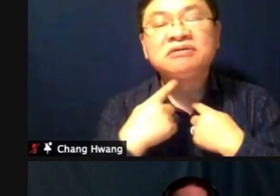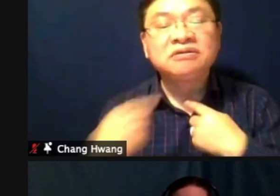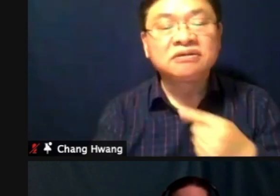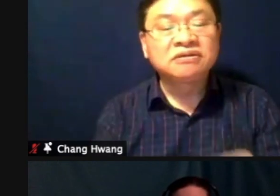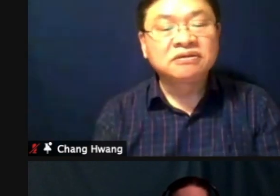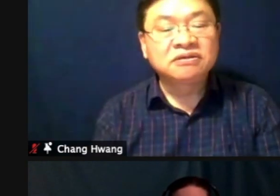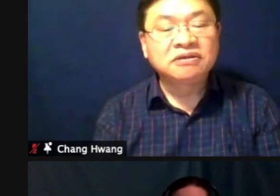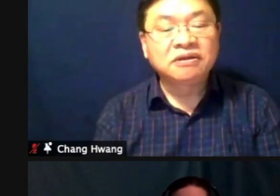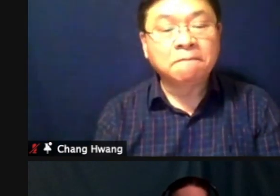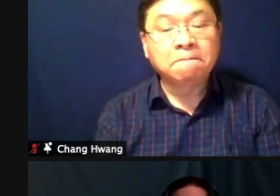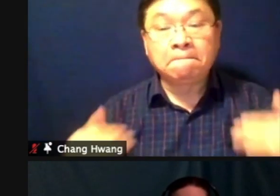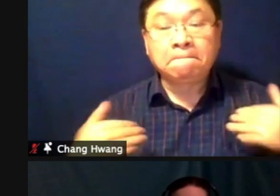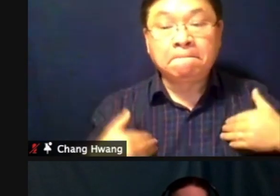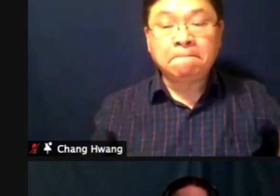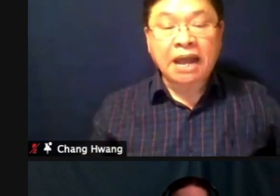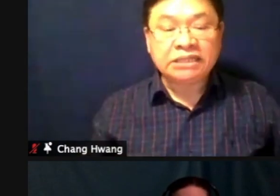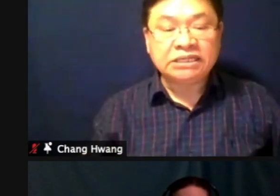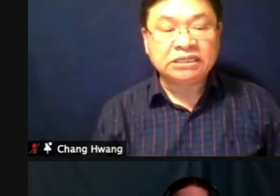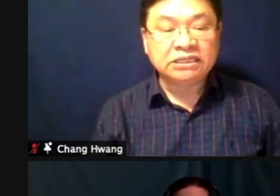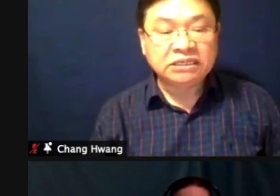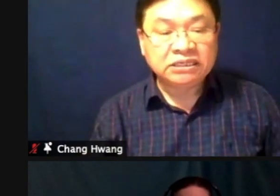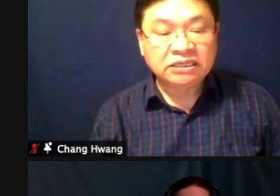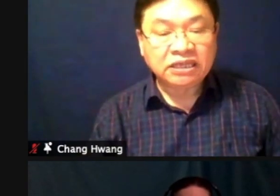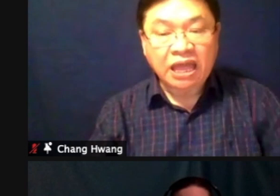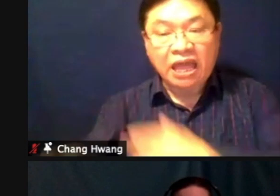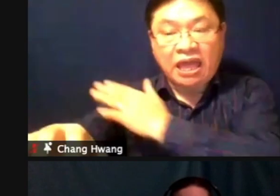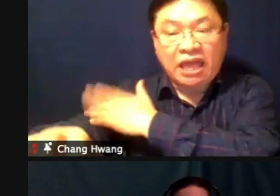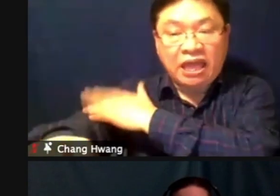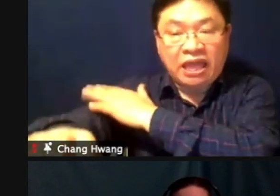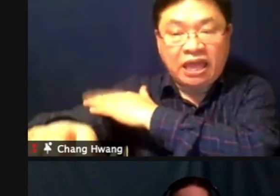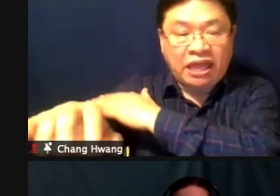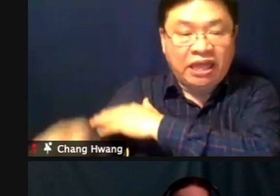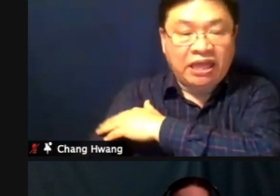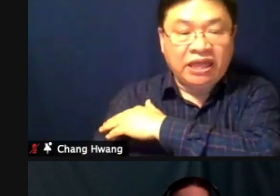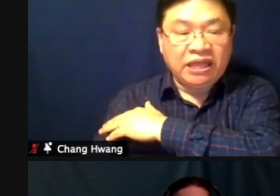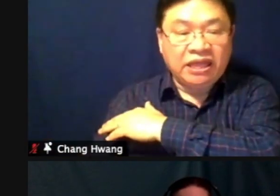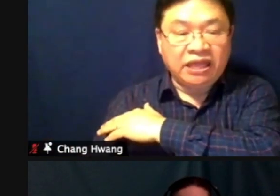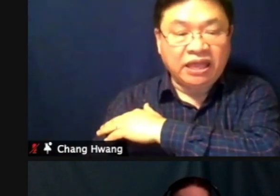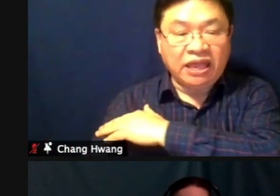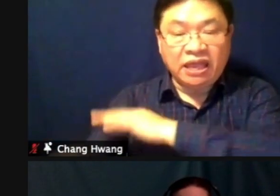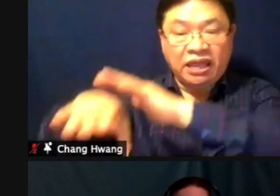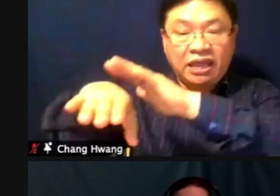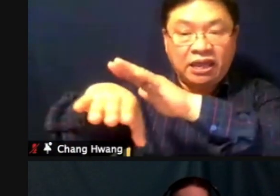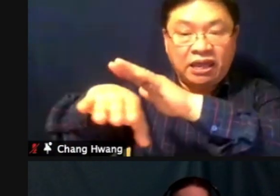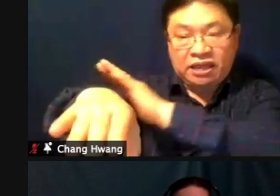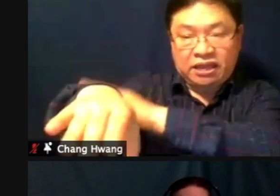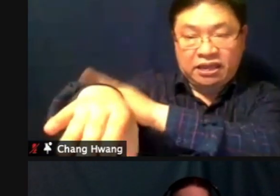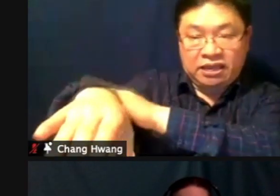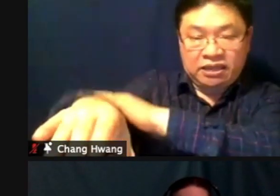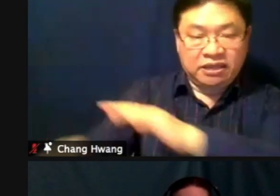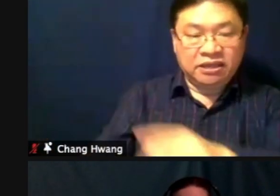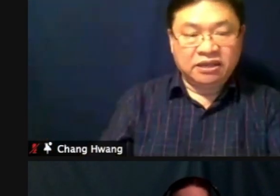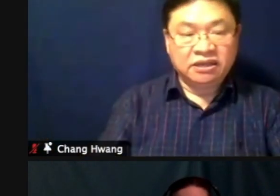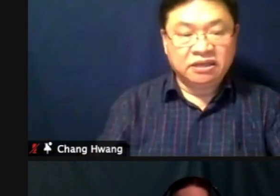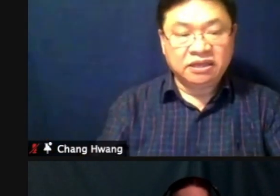the throat area, the chest area and the body, the upper arm, the